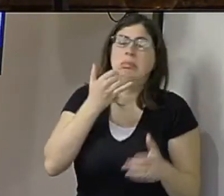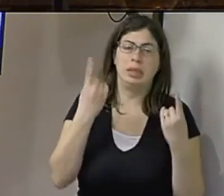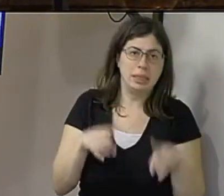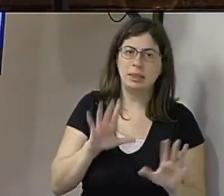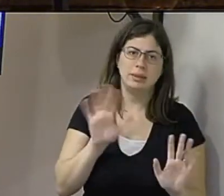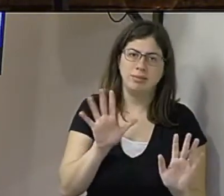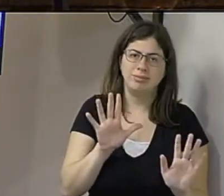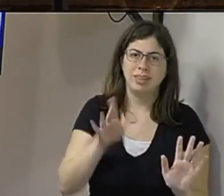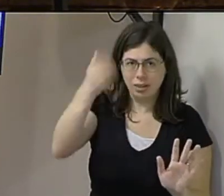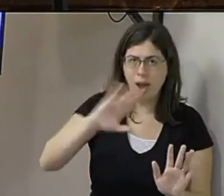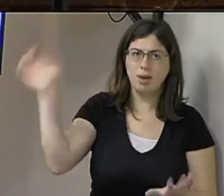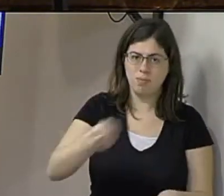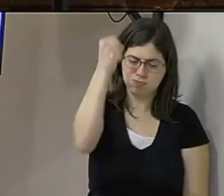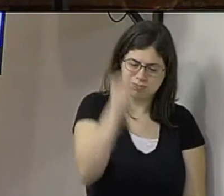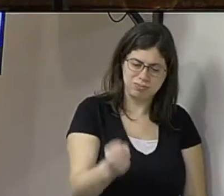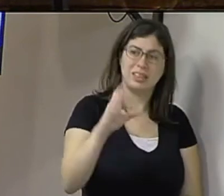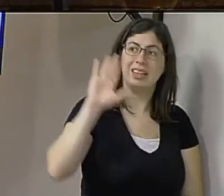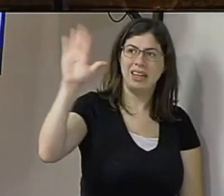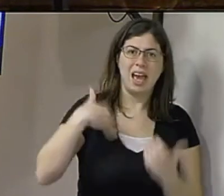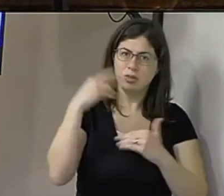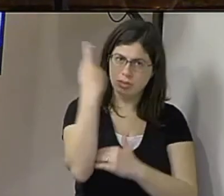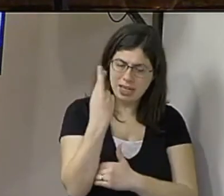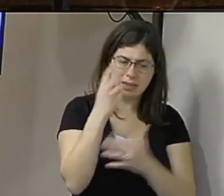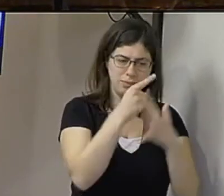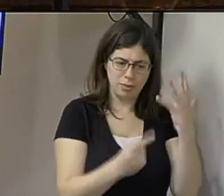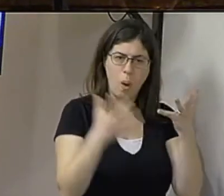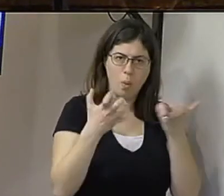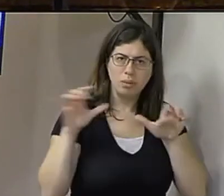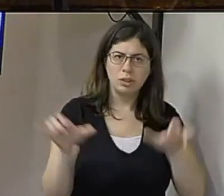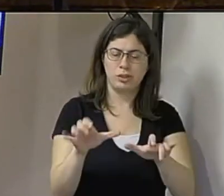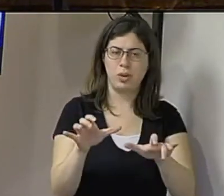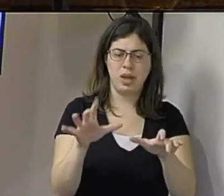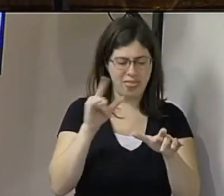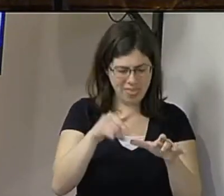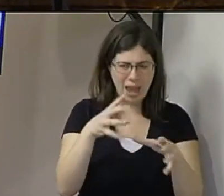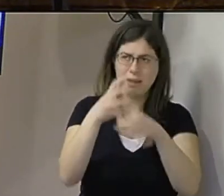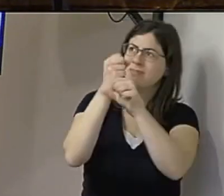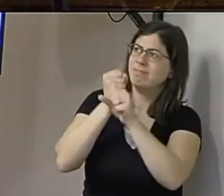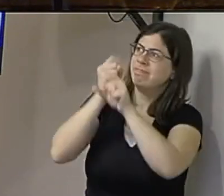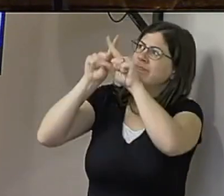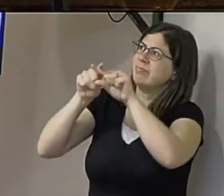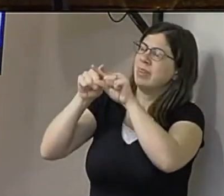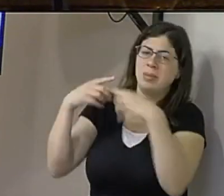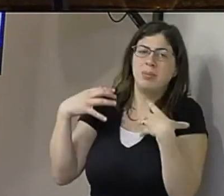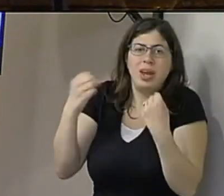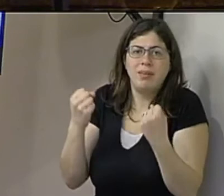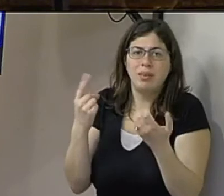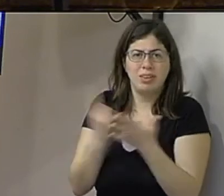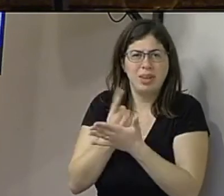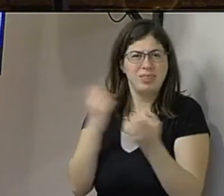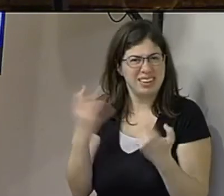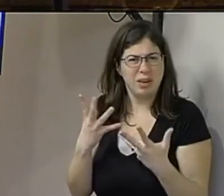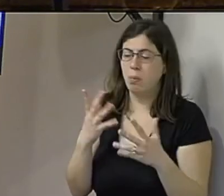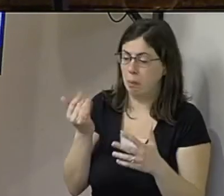me there. So God has a reason and a set of things that he wants me to do. And I'm going to take hold of those and be a little brave. Sometimes it is a little scary to do, right?